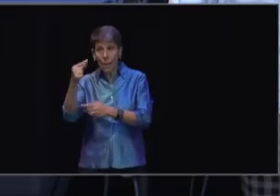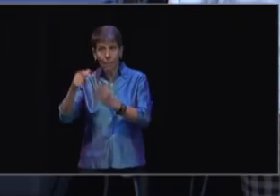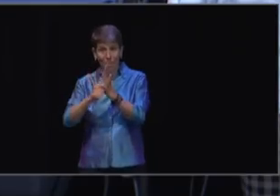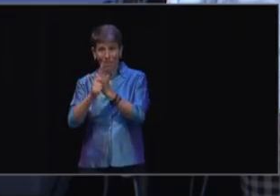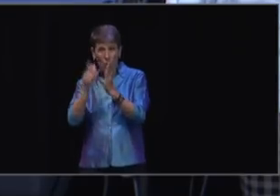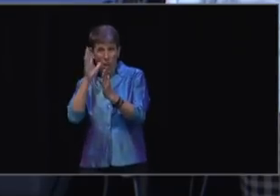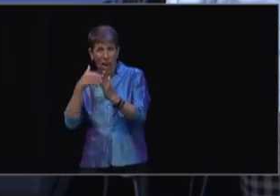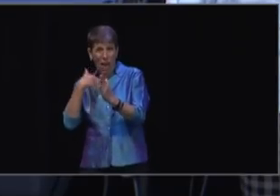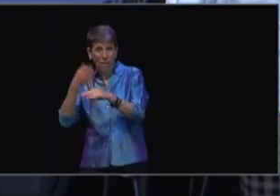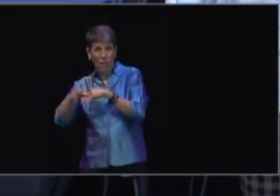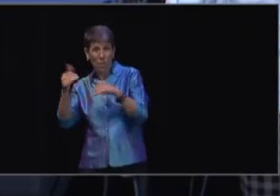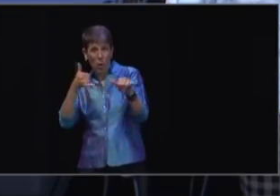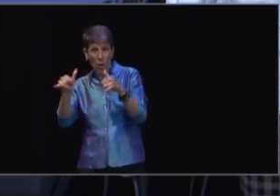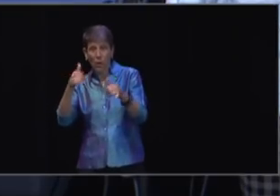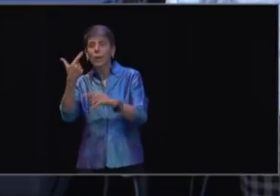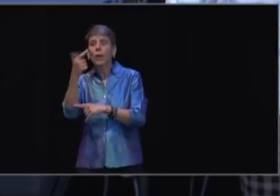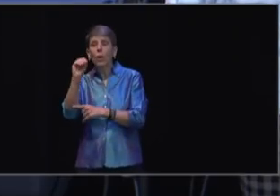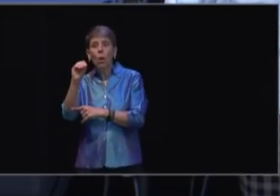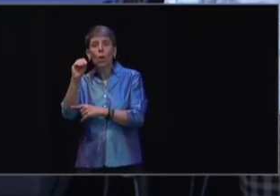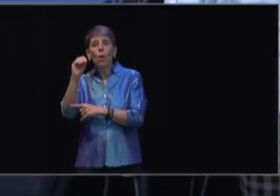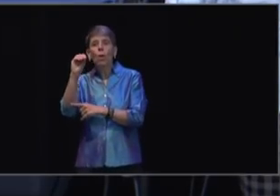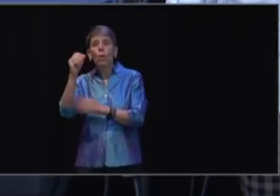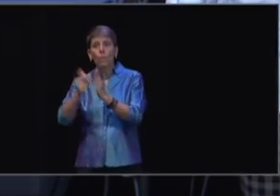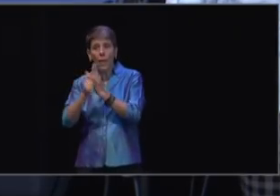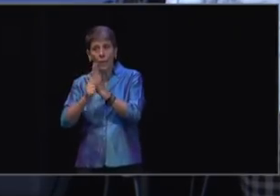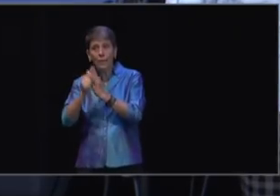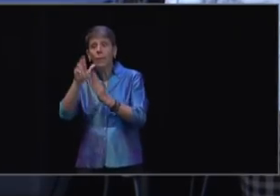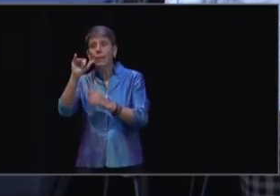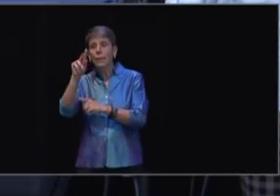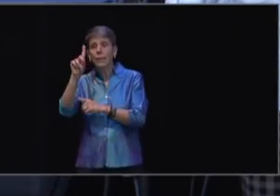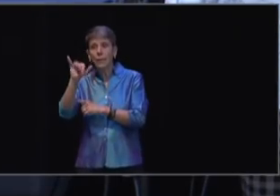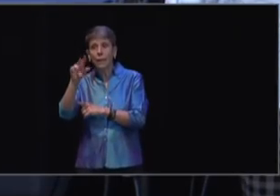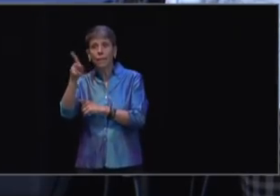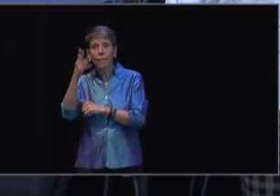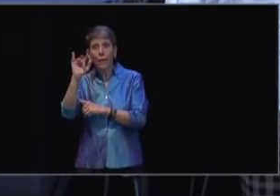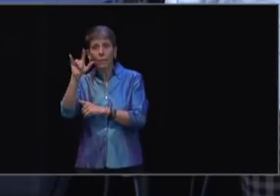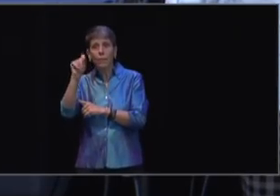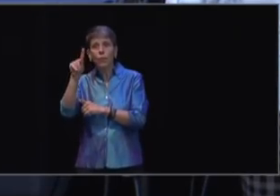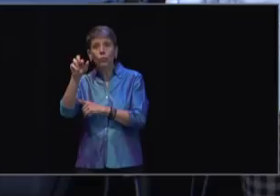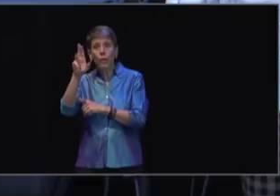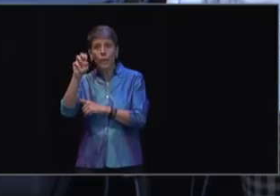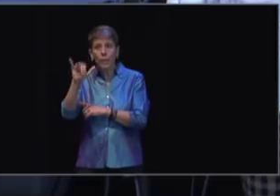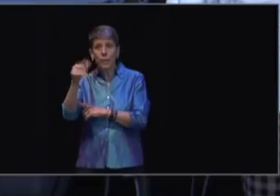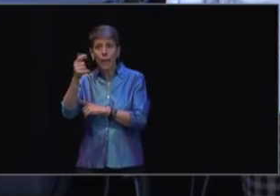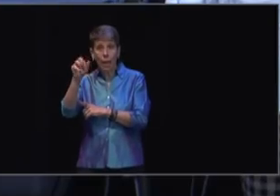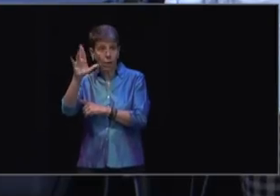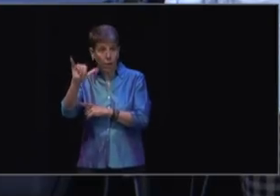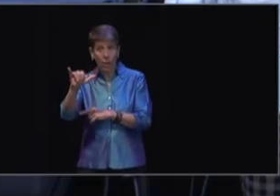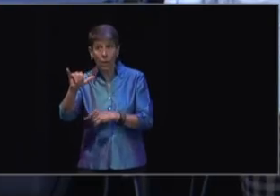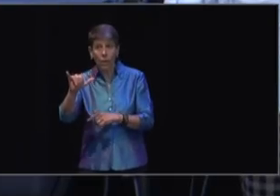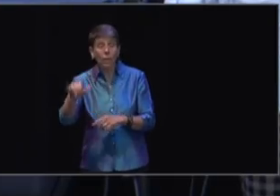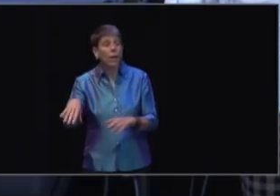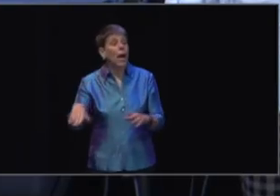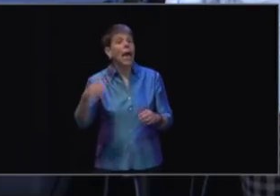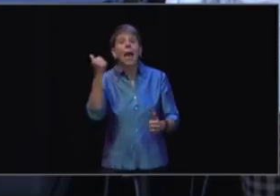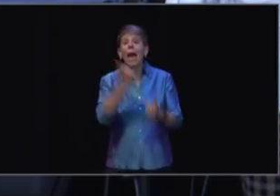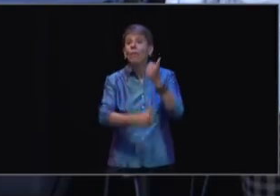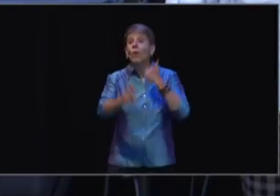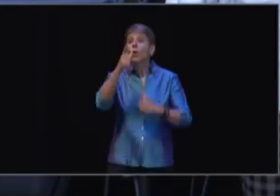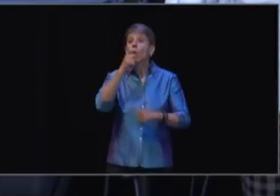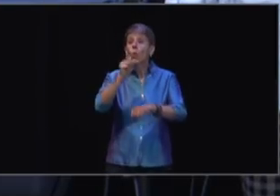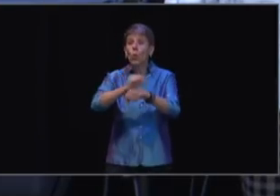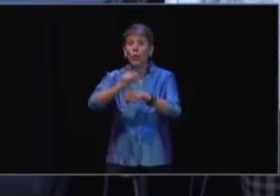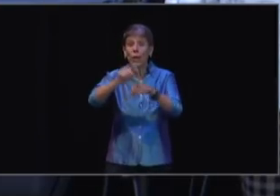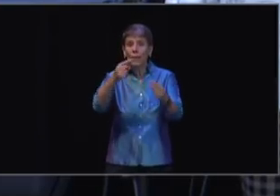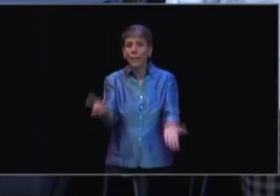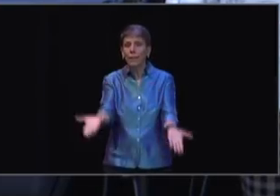after this, and Go Magazine, Cindy Phillips and Tracy Gary. I'd like everybody who worked on this to stand up